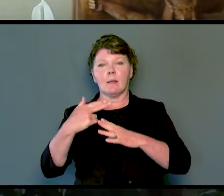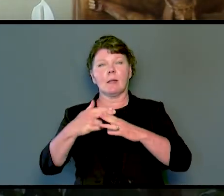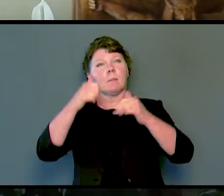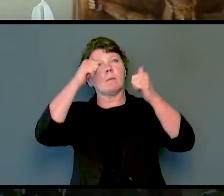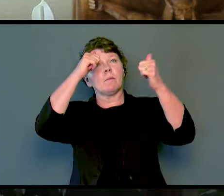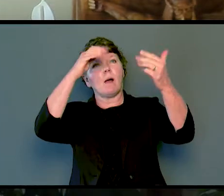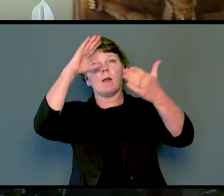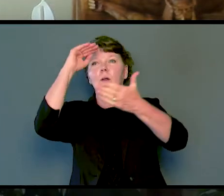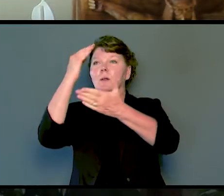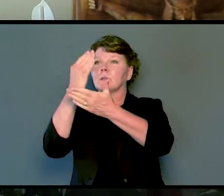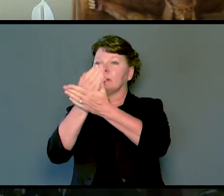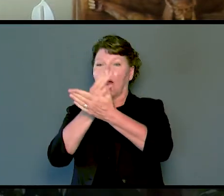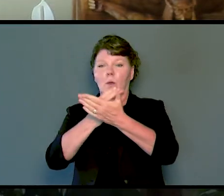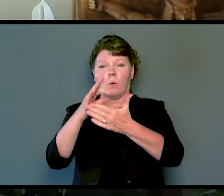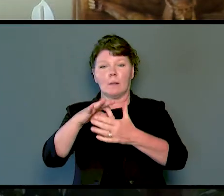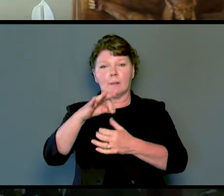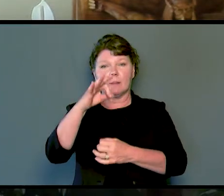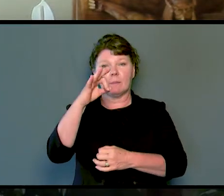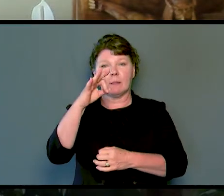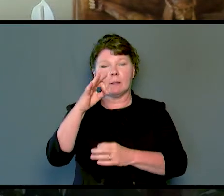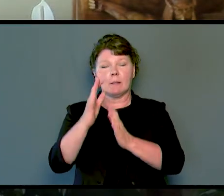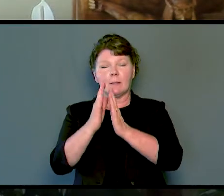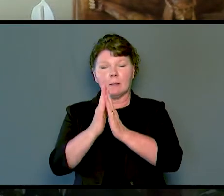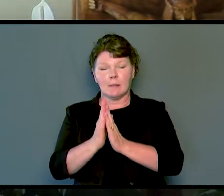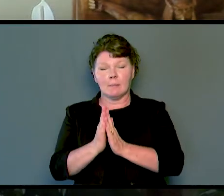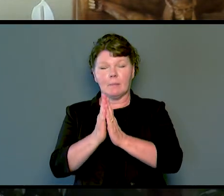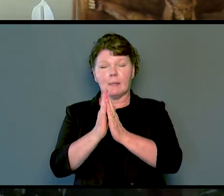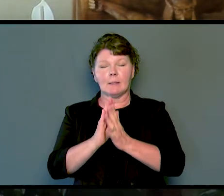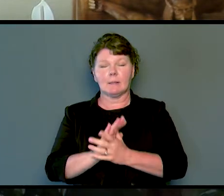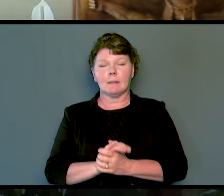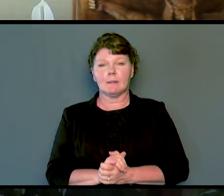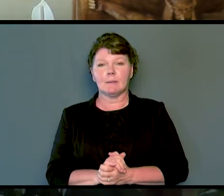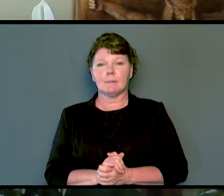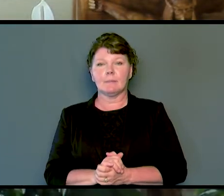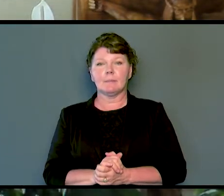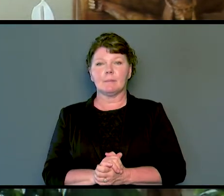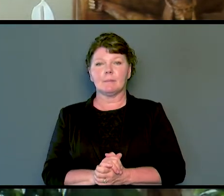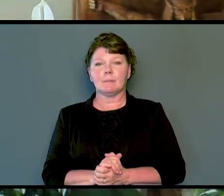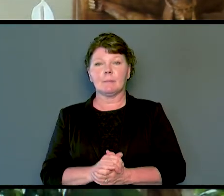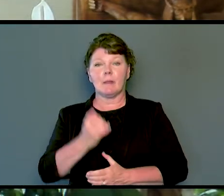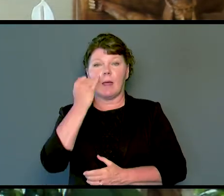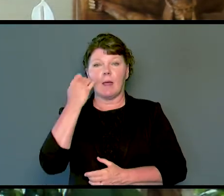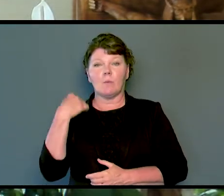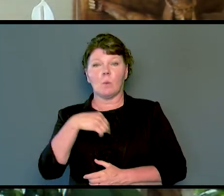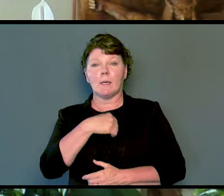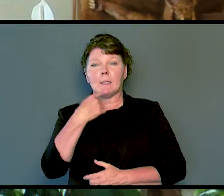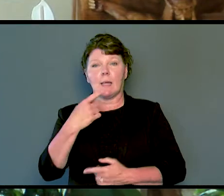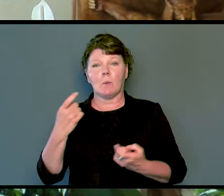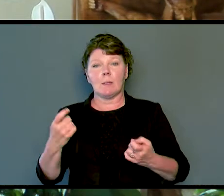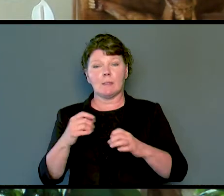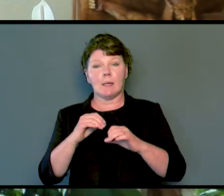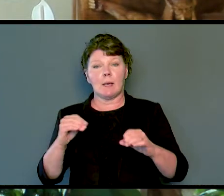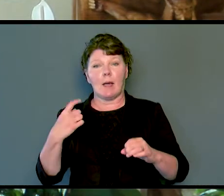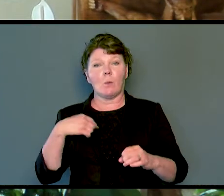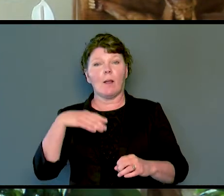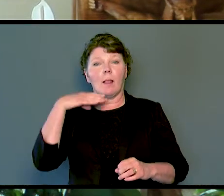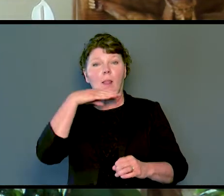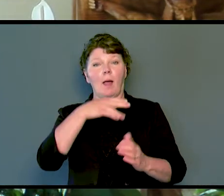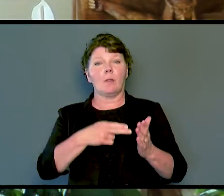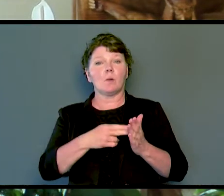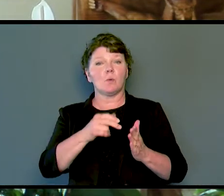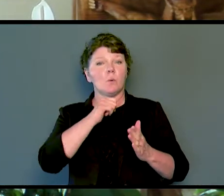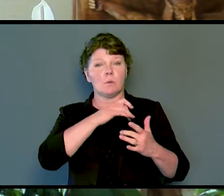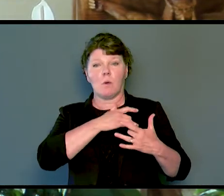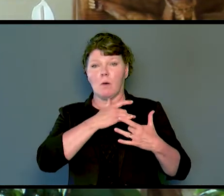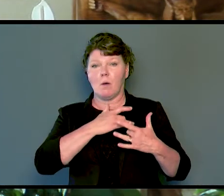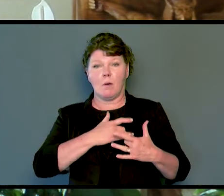Father, and of the Son, and of the Holy Spirit. Amen. If we say we have no sin, we deceive ourselves, and the